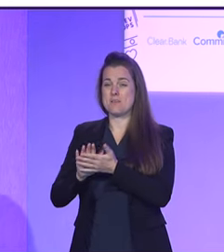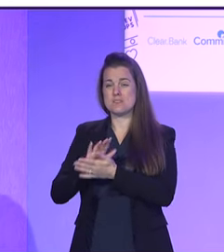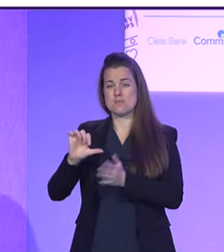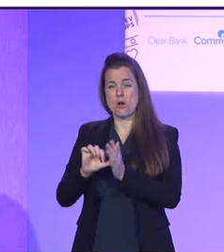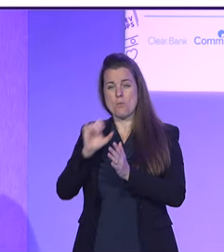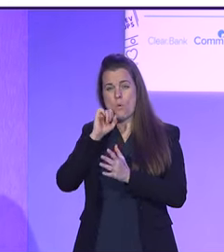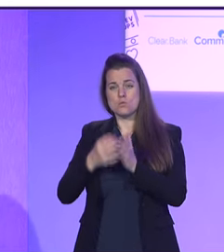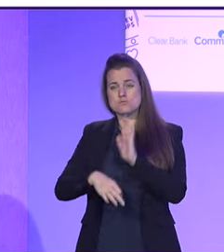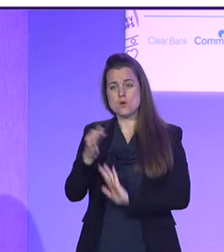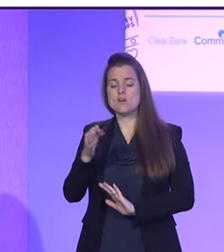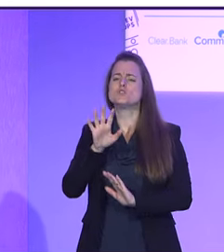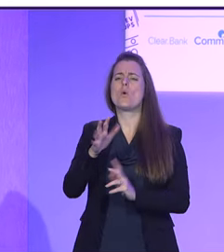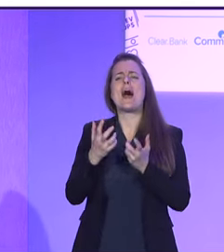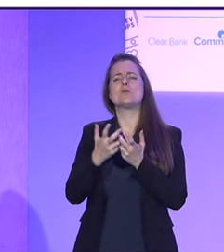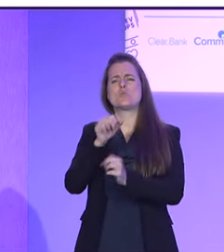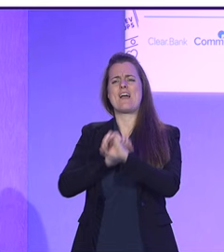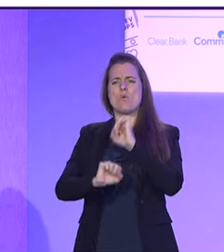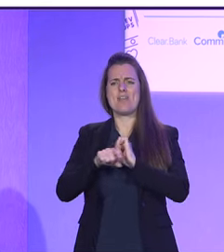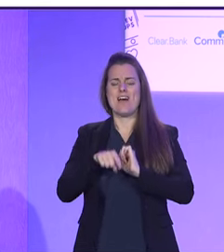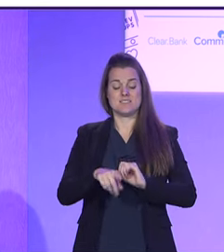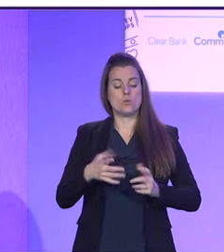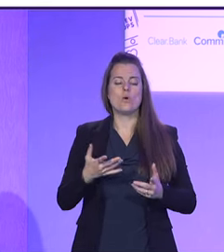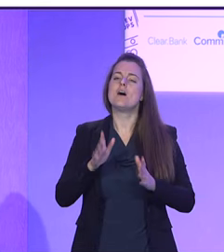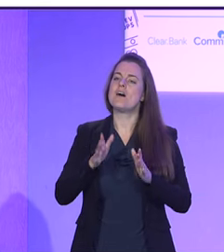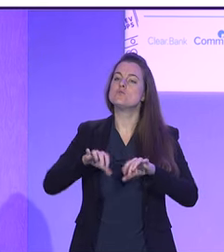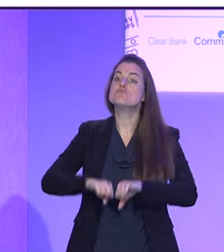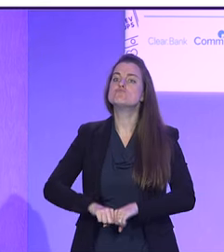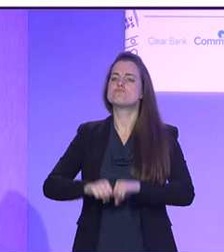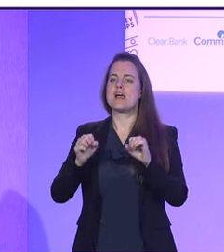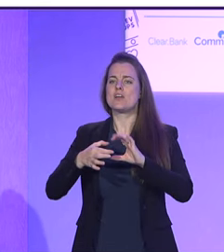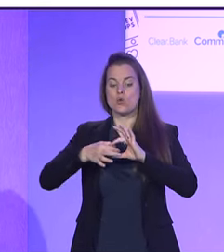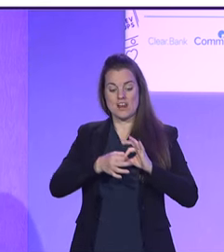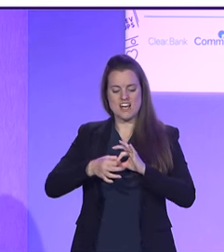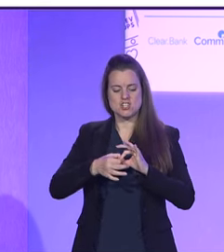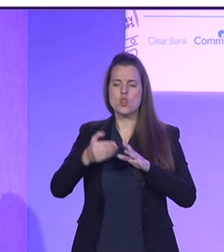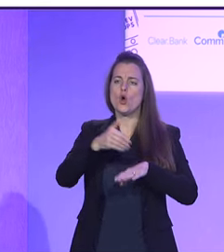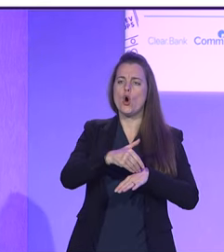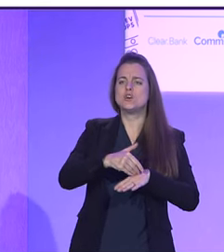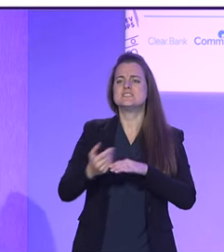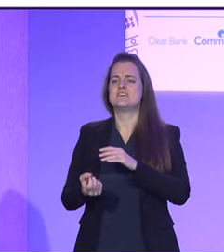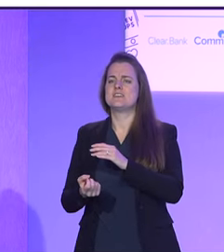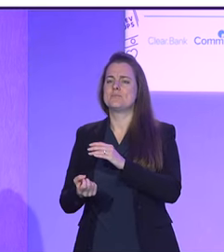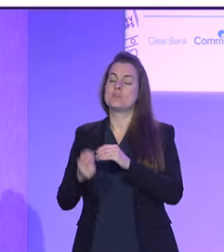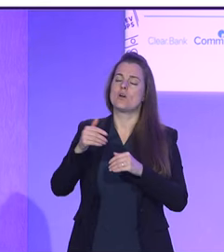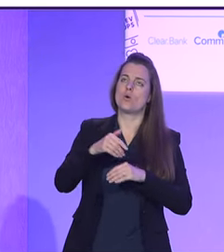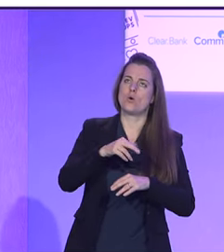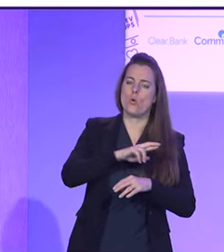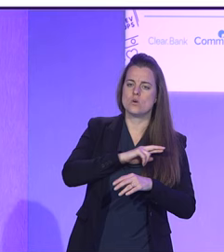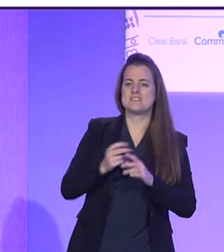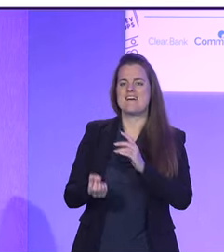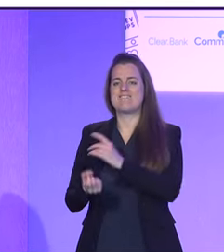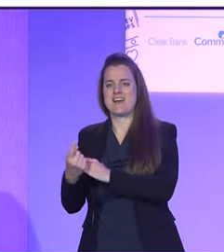this archetype? It's to break this connection, this cause-effect relationship that kicks off this whole